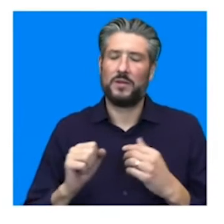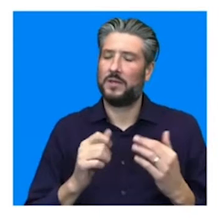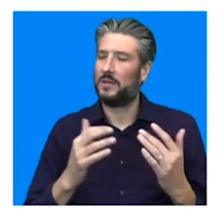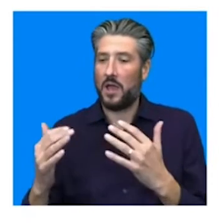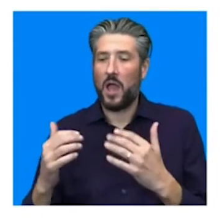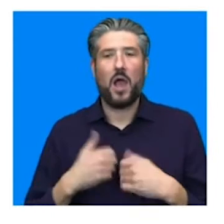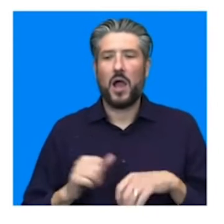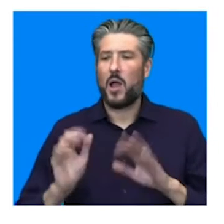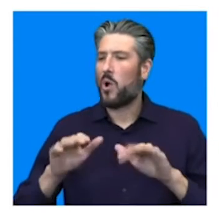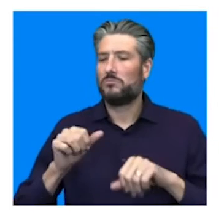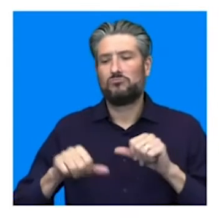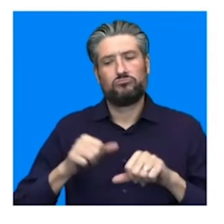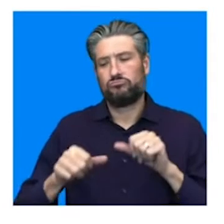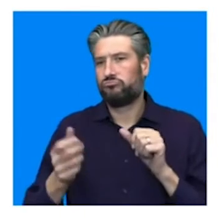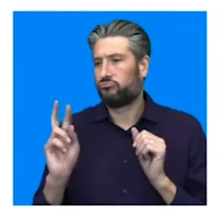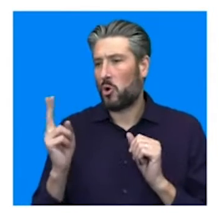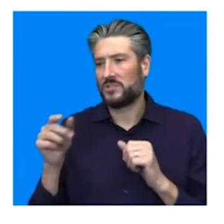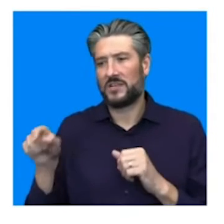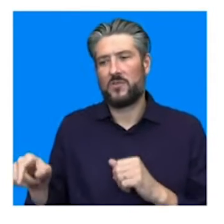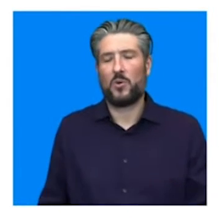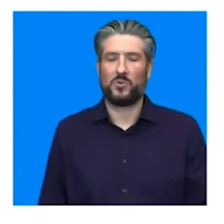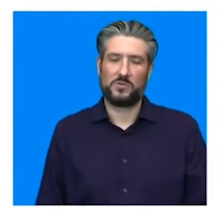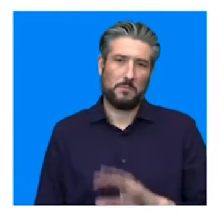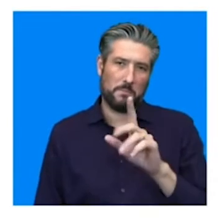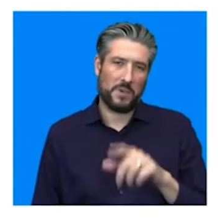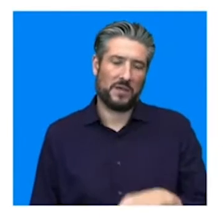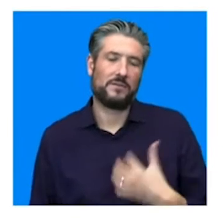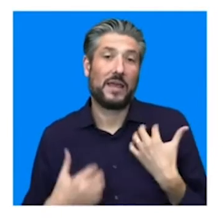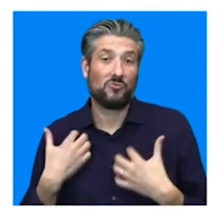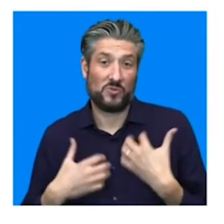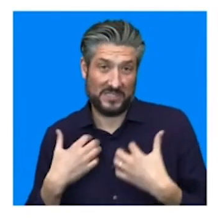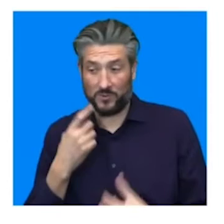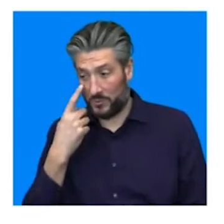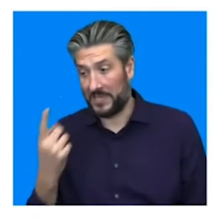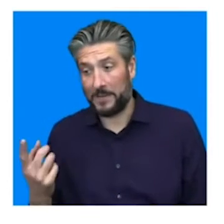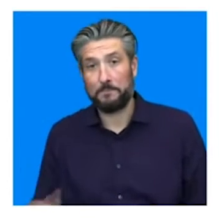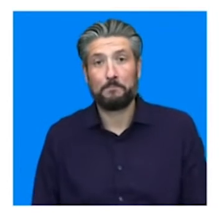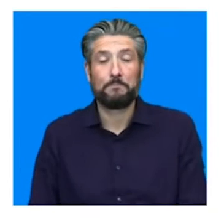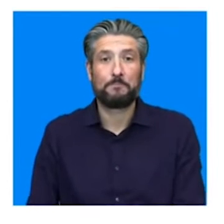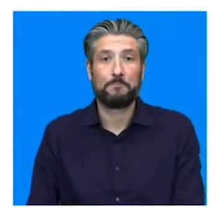look at them because that will be really, really interesting to see.